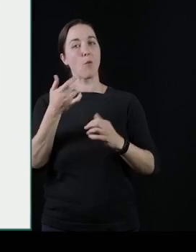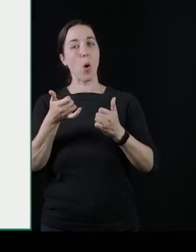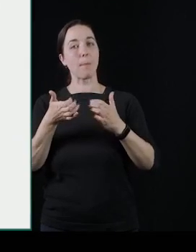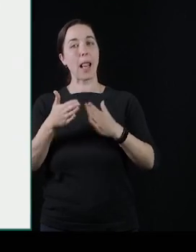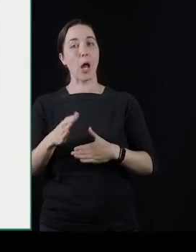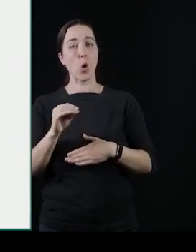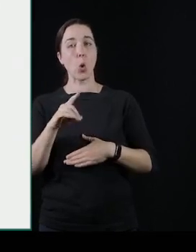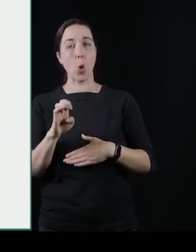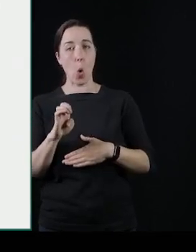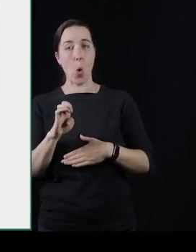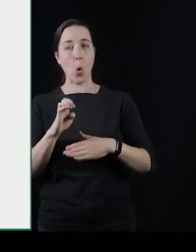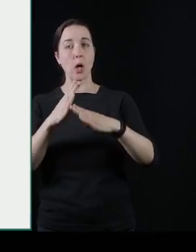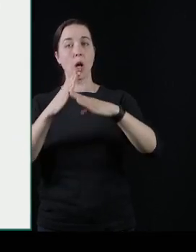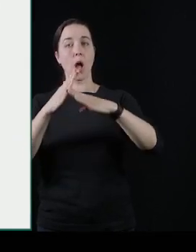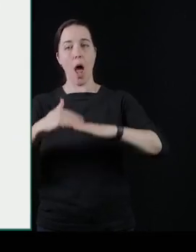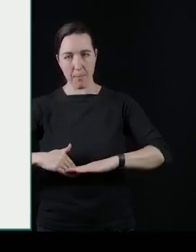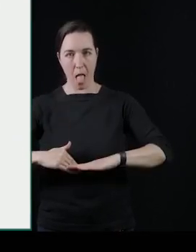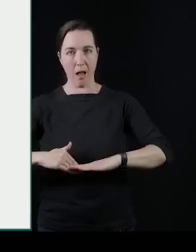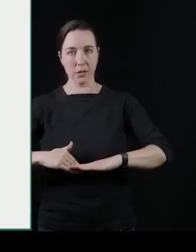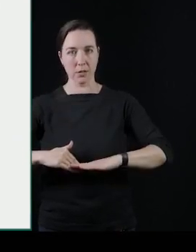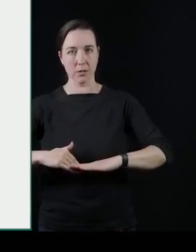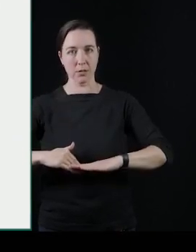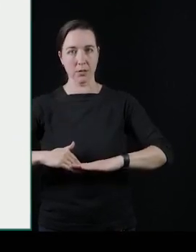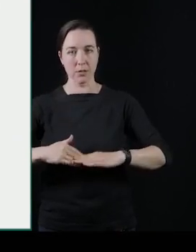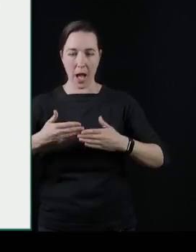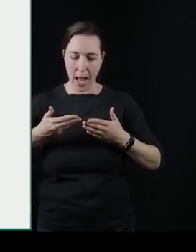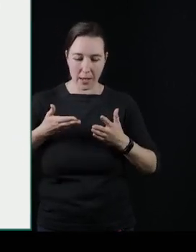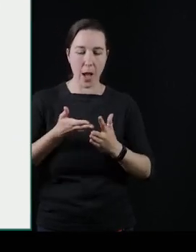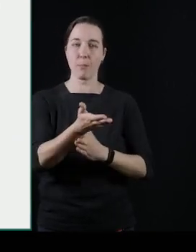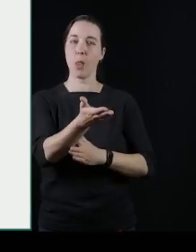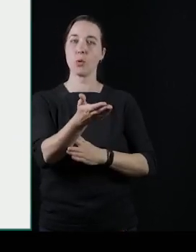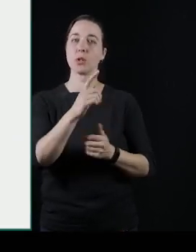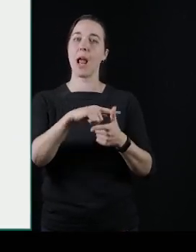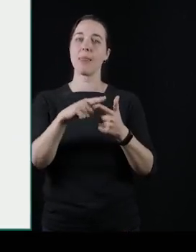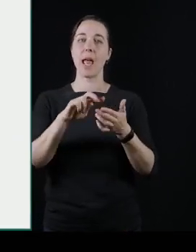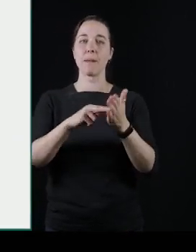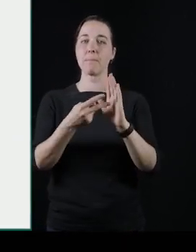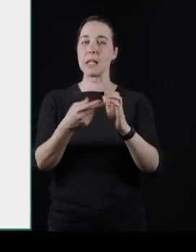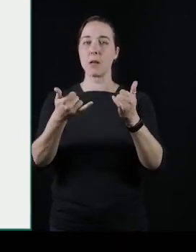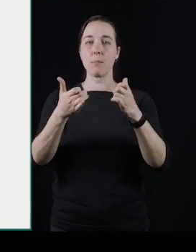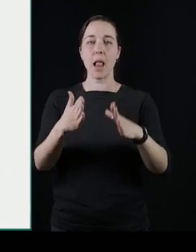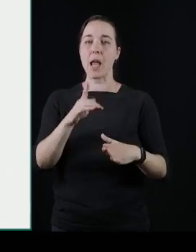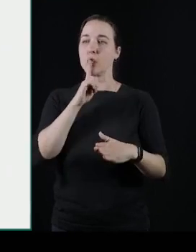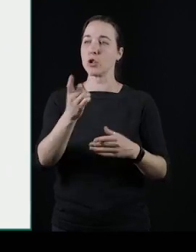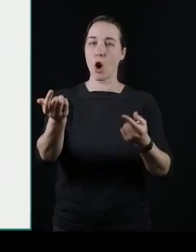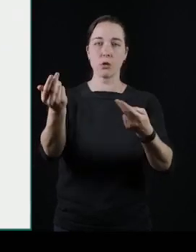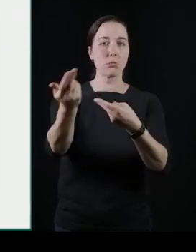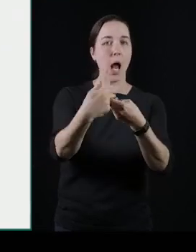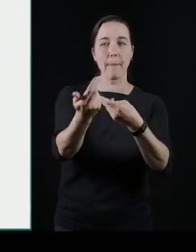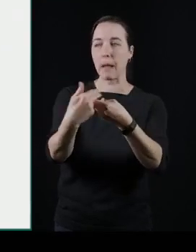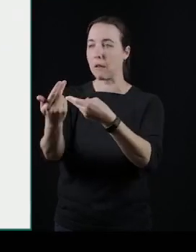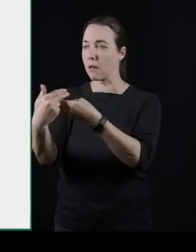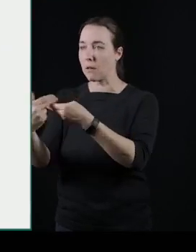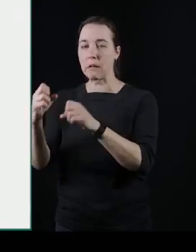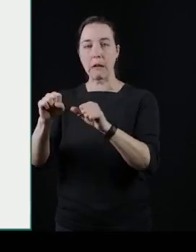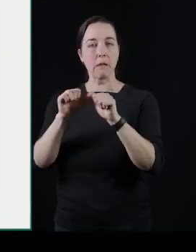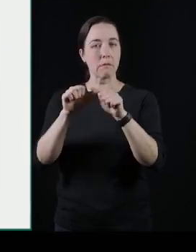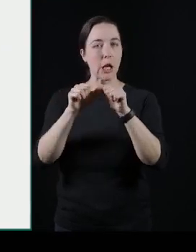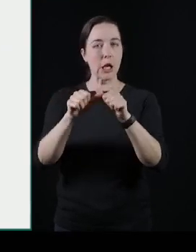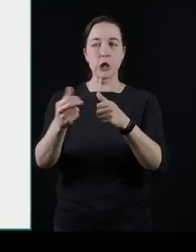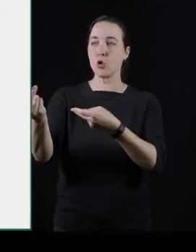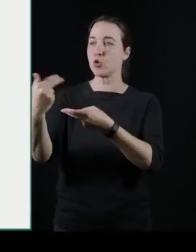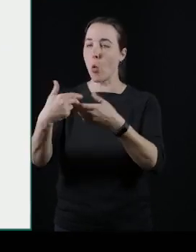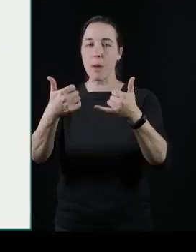players call unblocks, completes, right? And players are incoming, and they will join